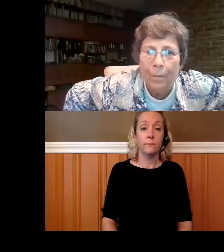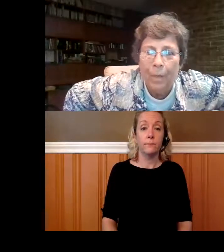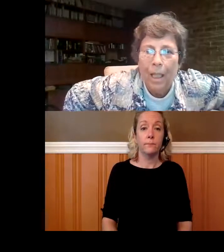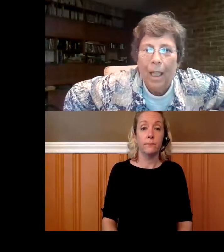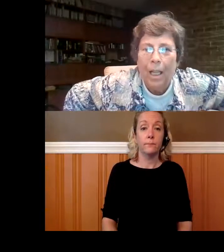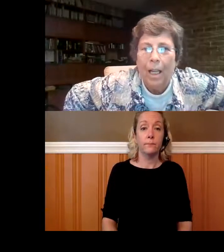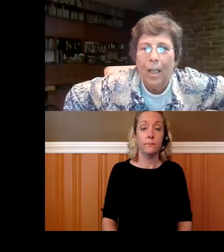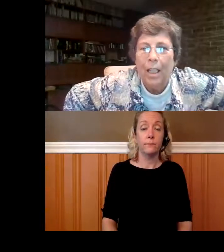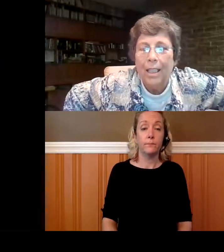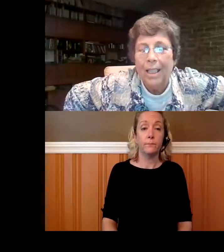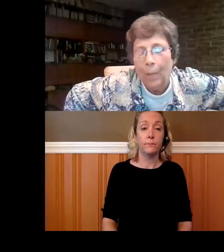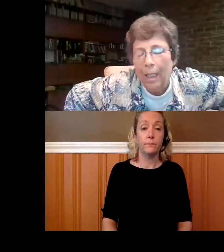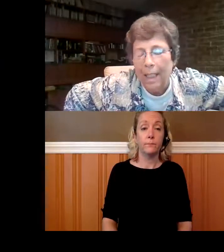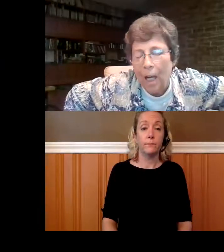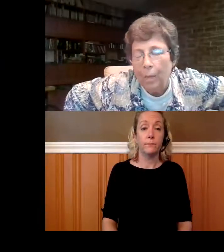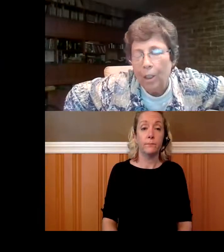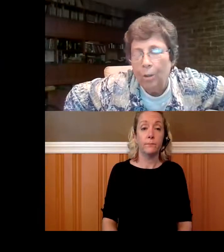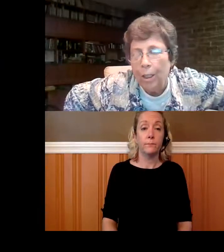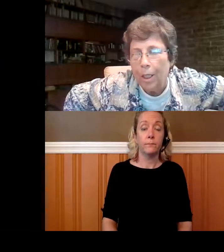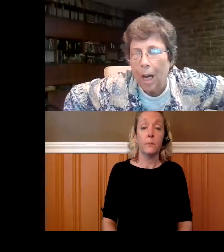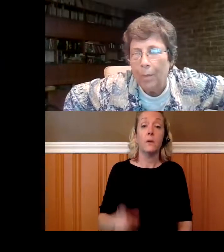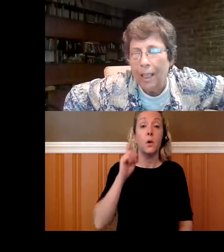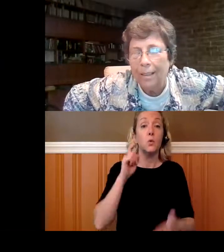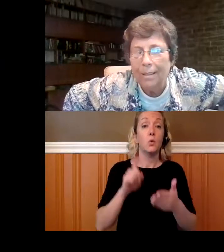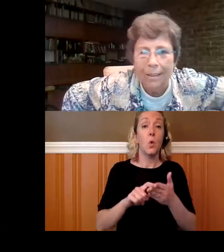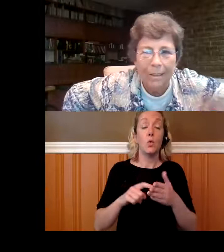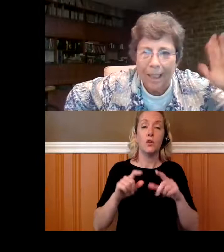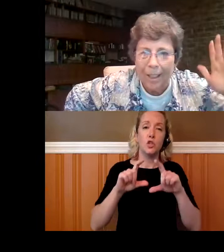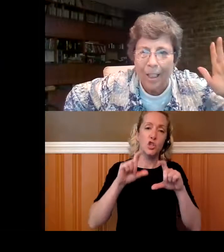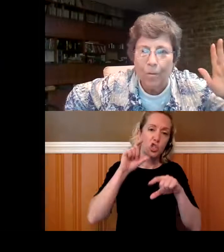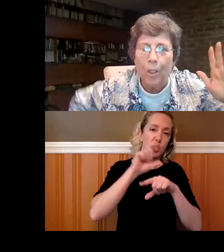and that's not the first, but in big, bold